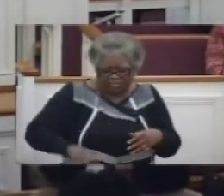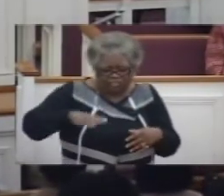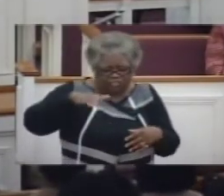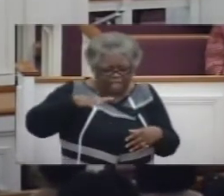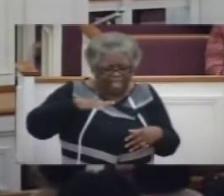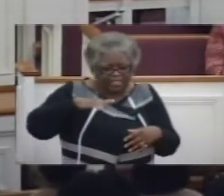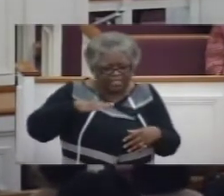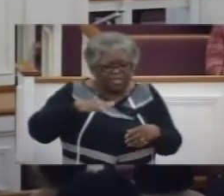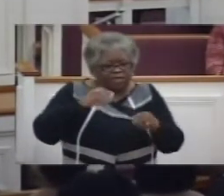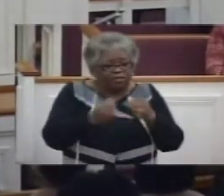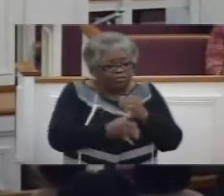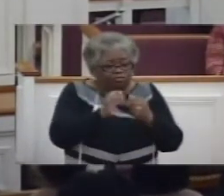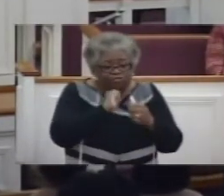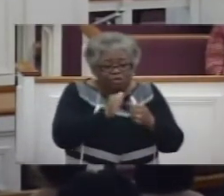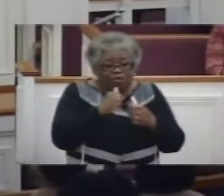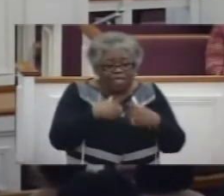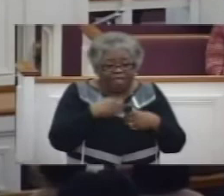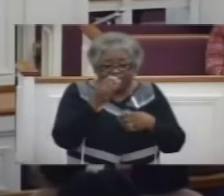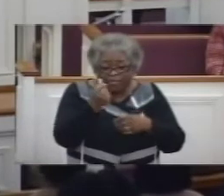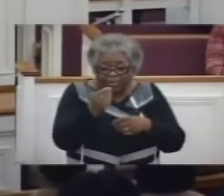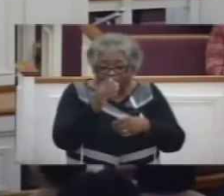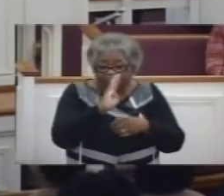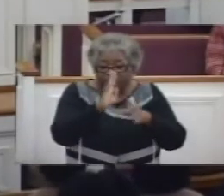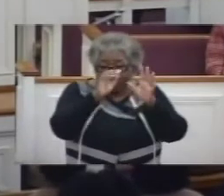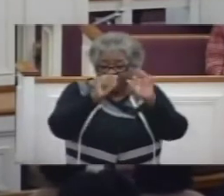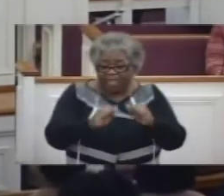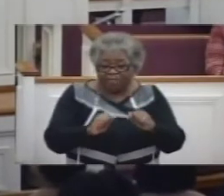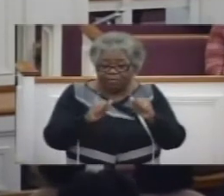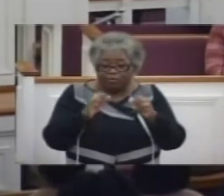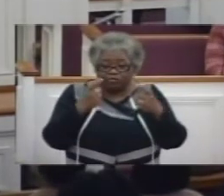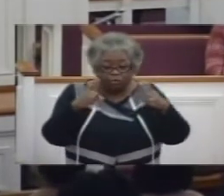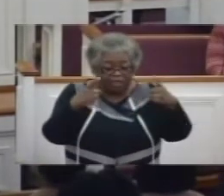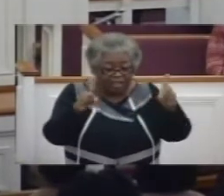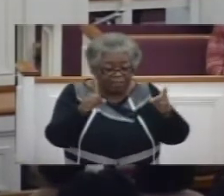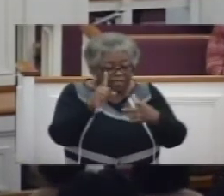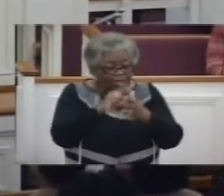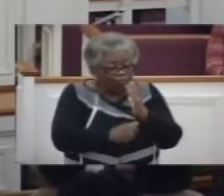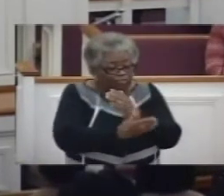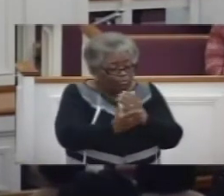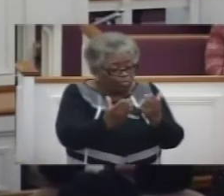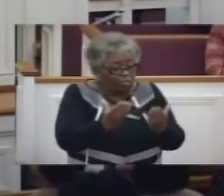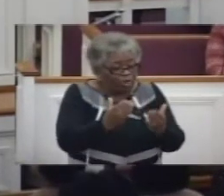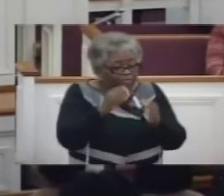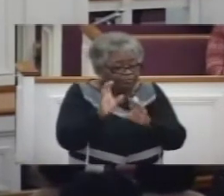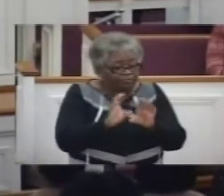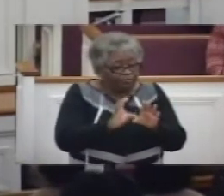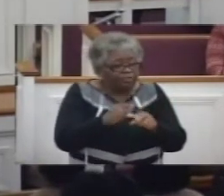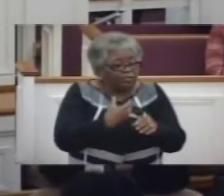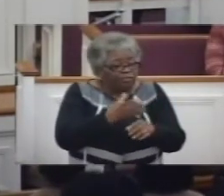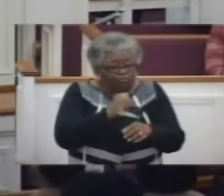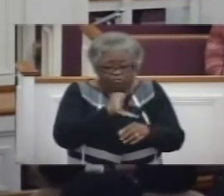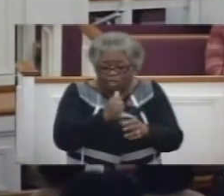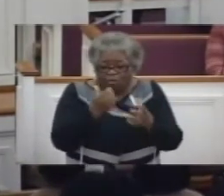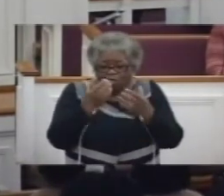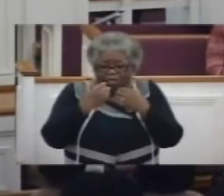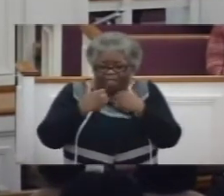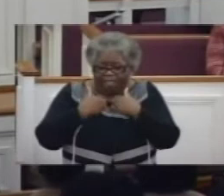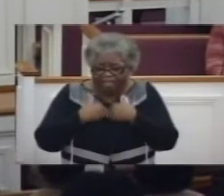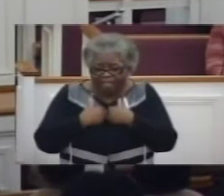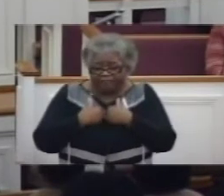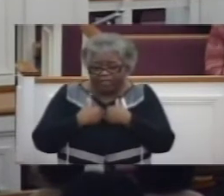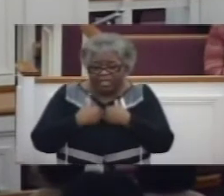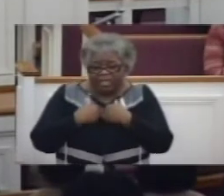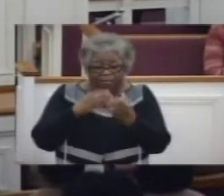giant. And you don't have the money to be able to accomplish what you want. You don't have